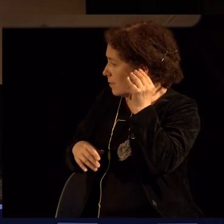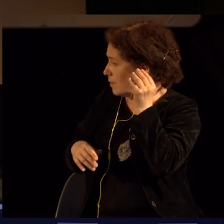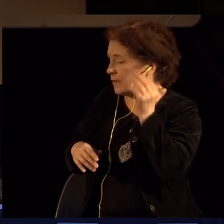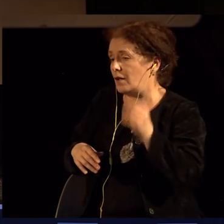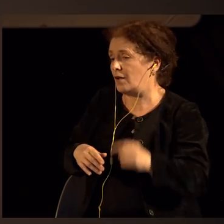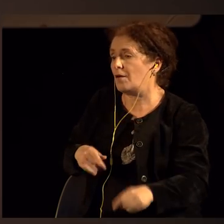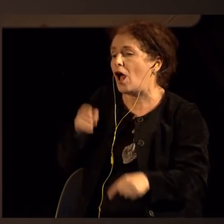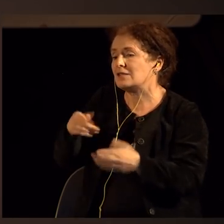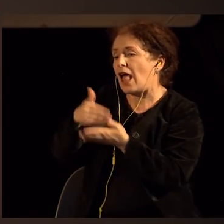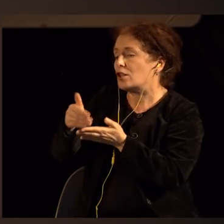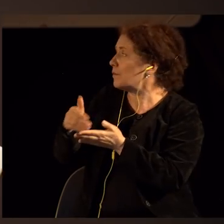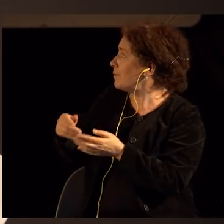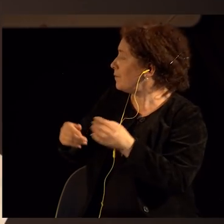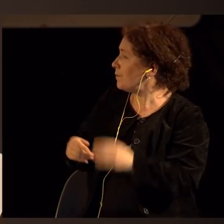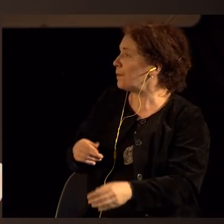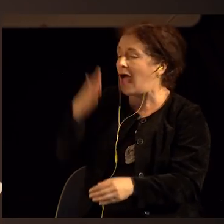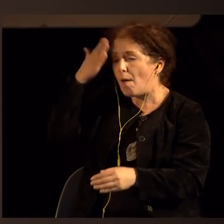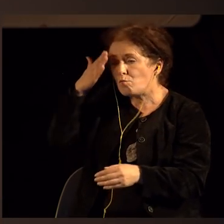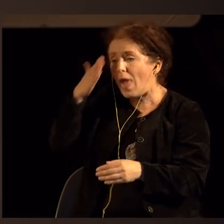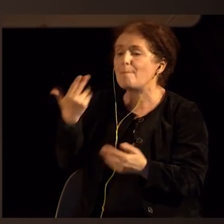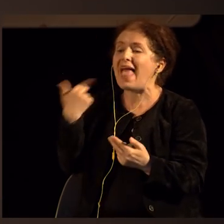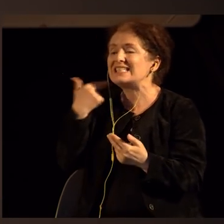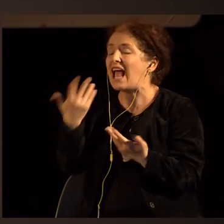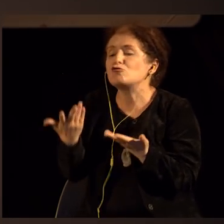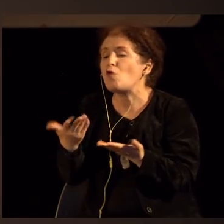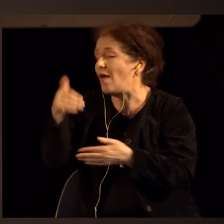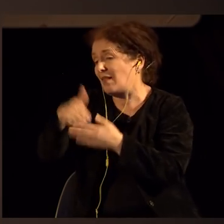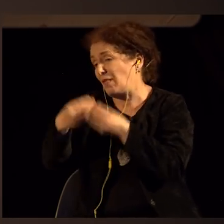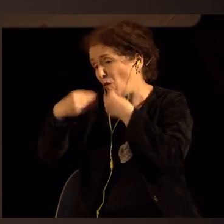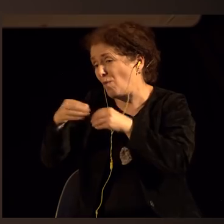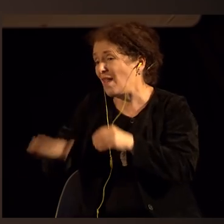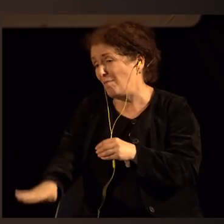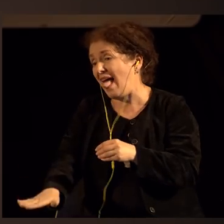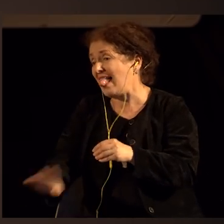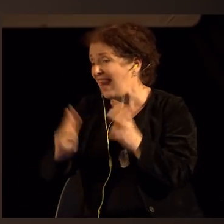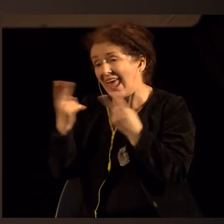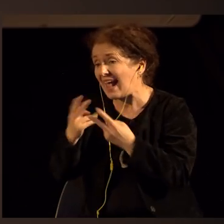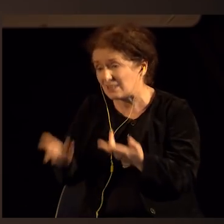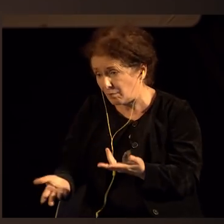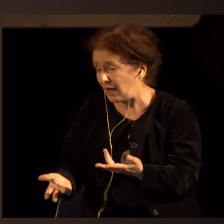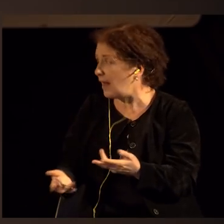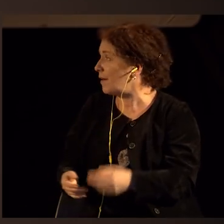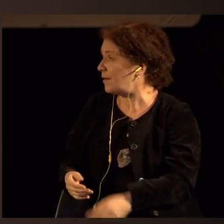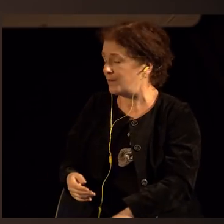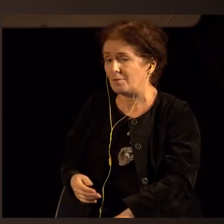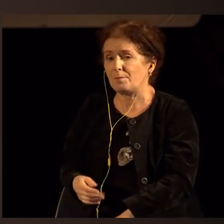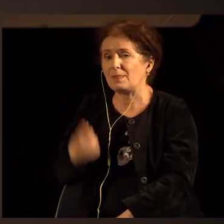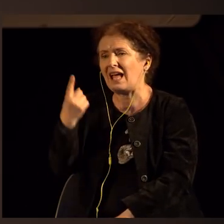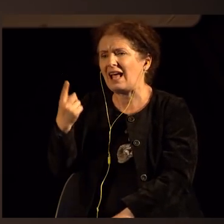be lots of things. But there is a definitive answer and the most important body part for sex is, of course, the